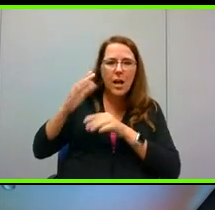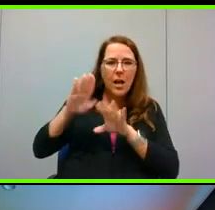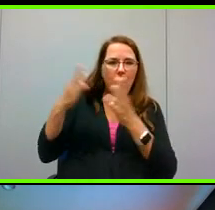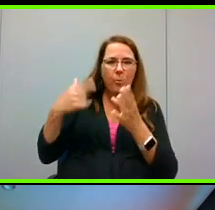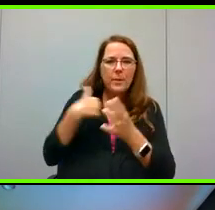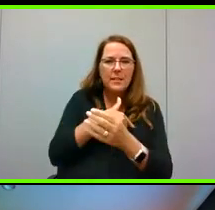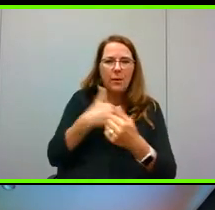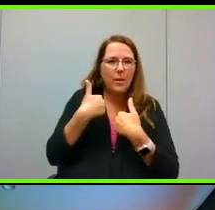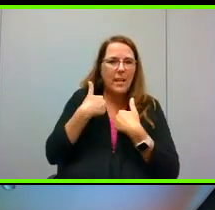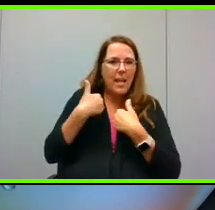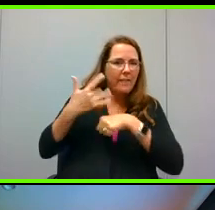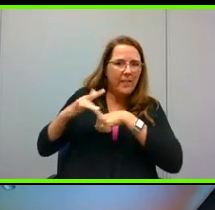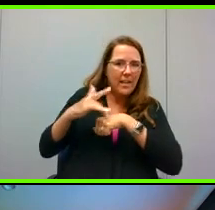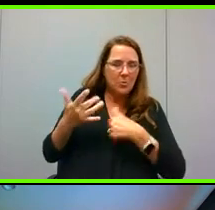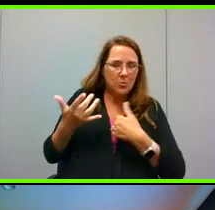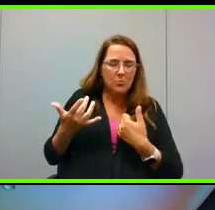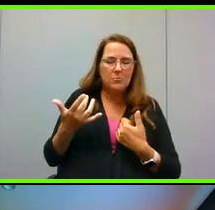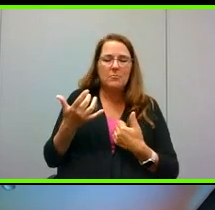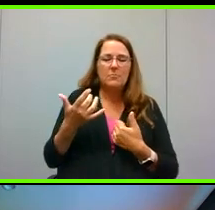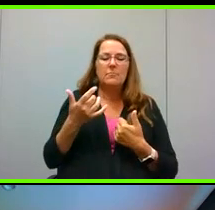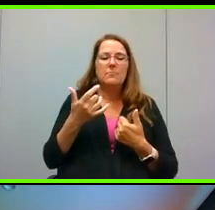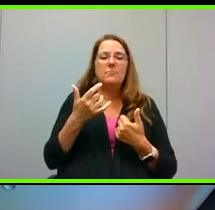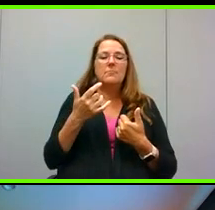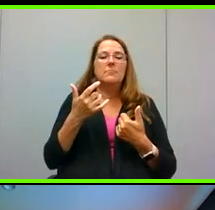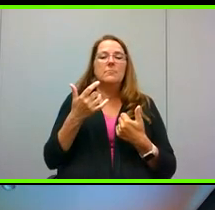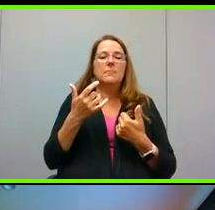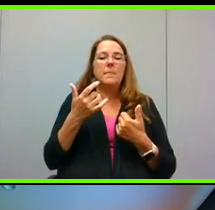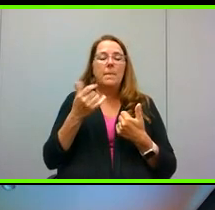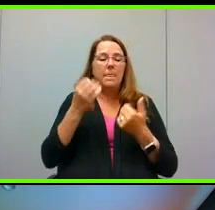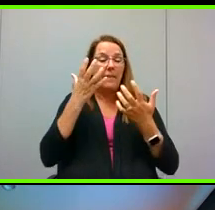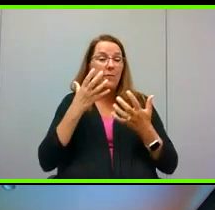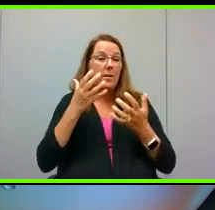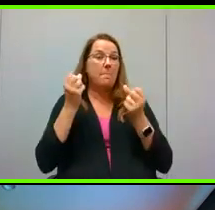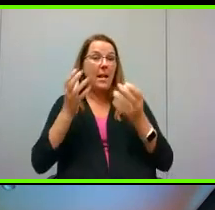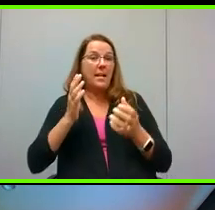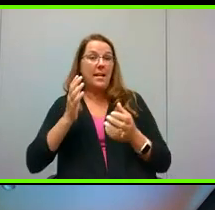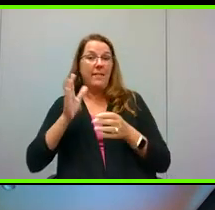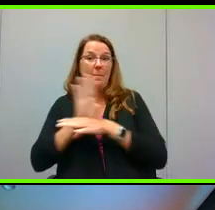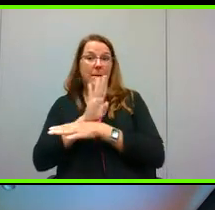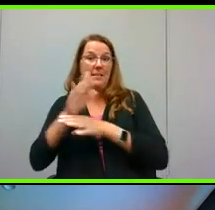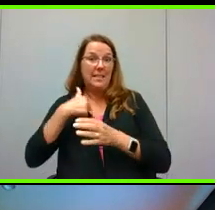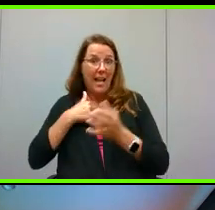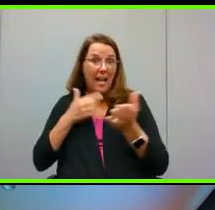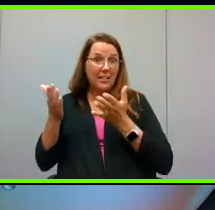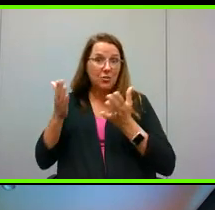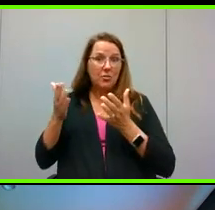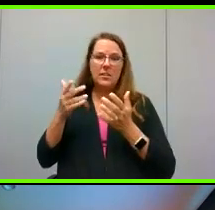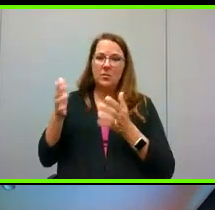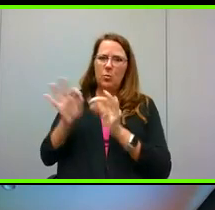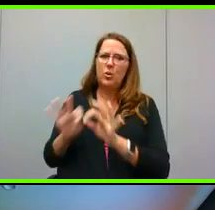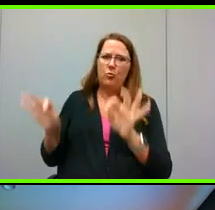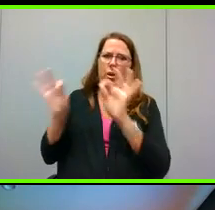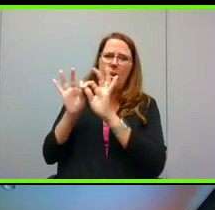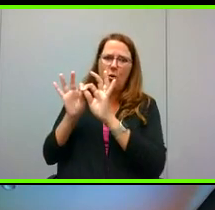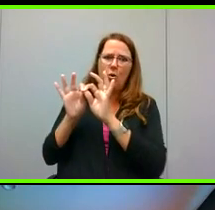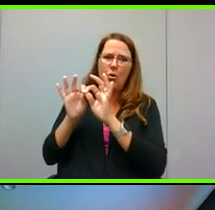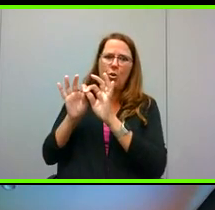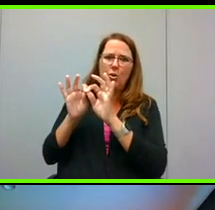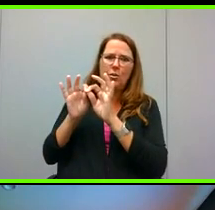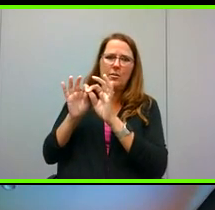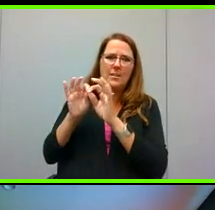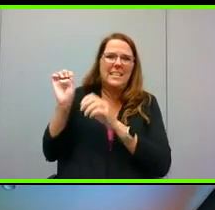available. Fortunately, many of the businesses that I service were critical, essential businesses, so